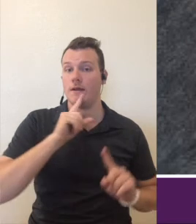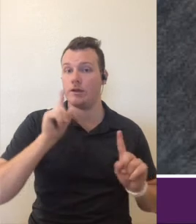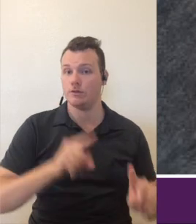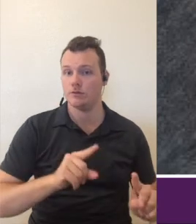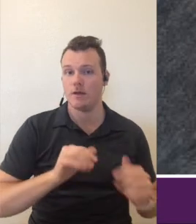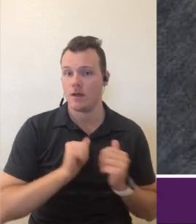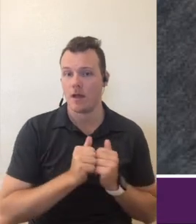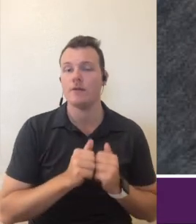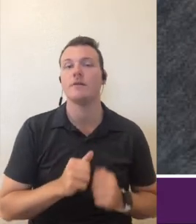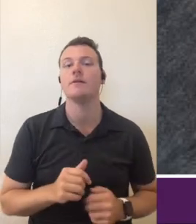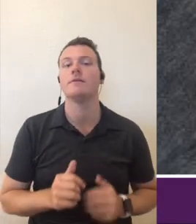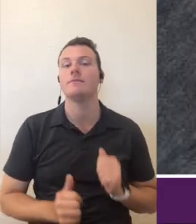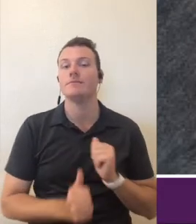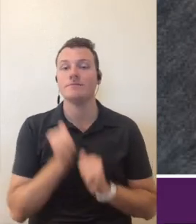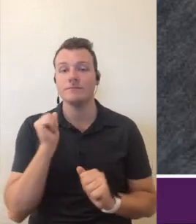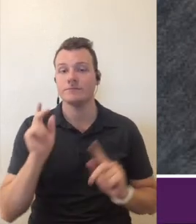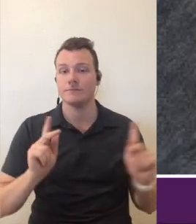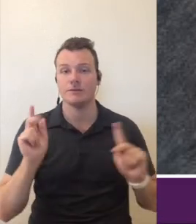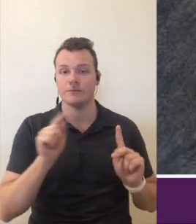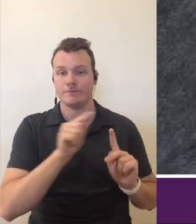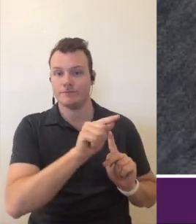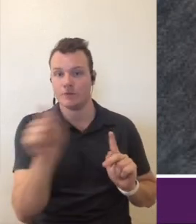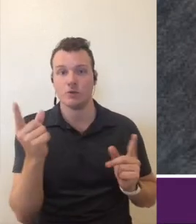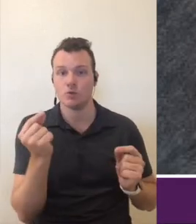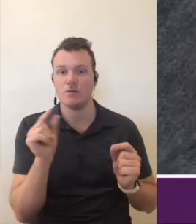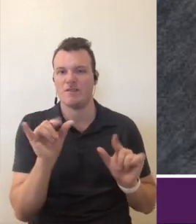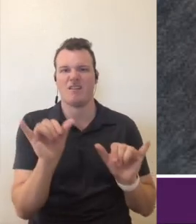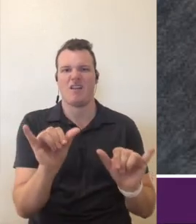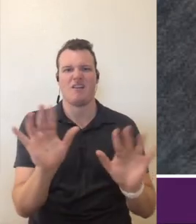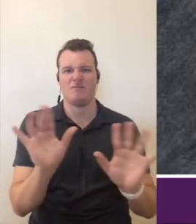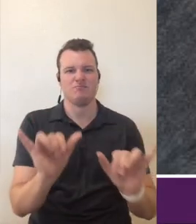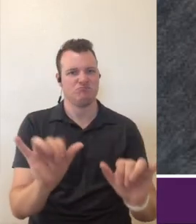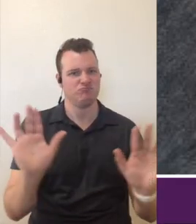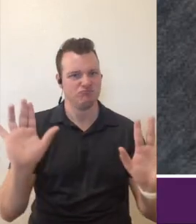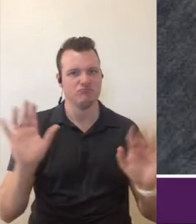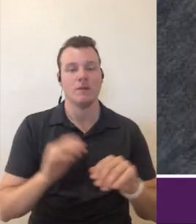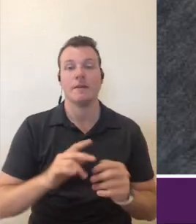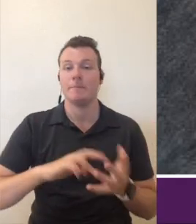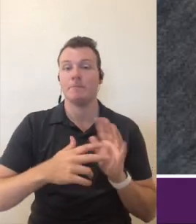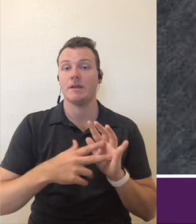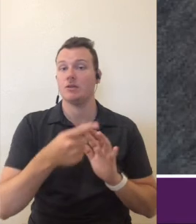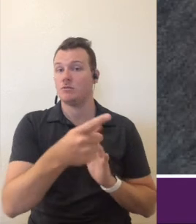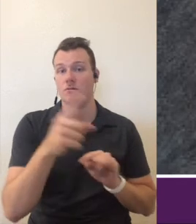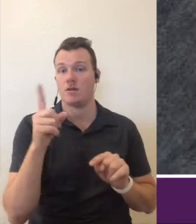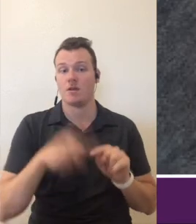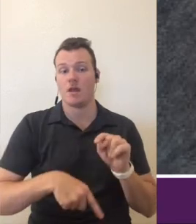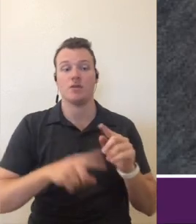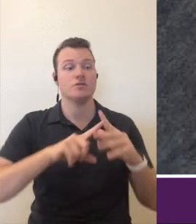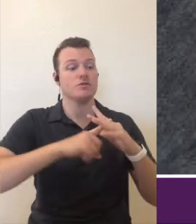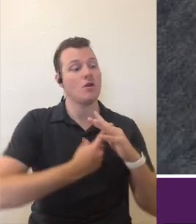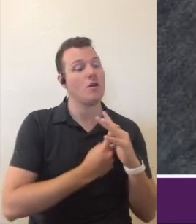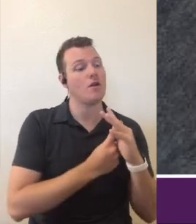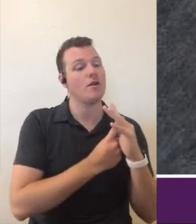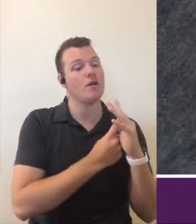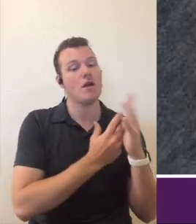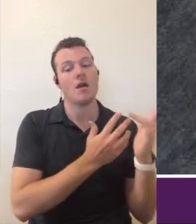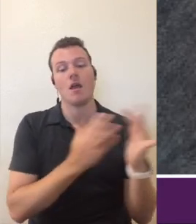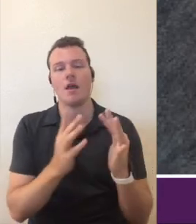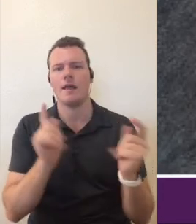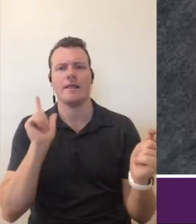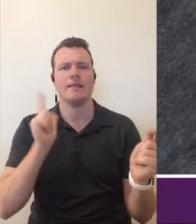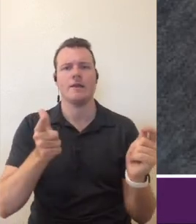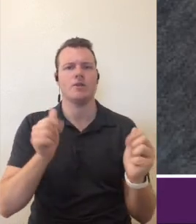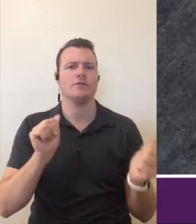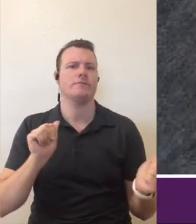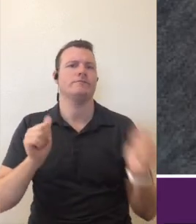profitable. Now, to answer your question, what most people have done is that's not